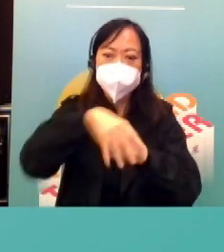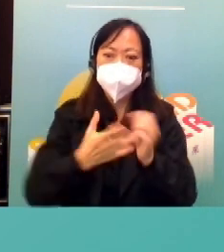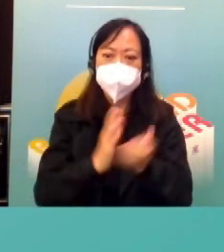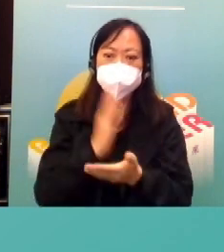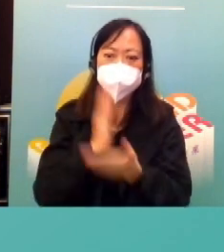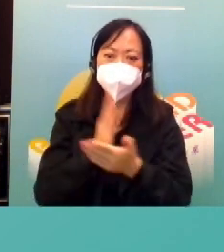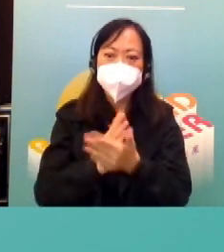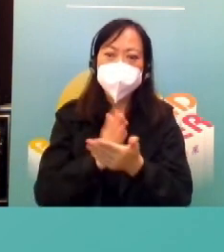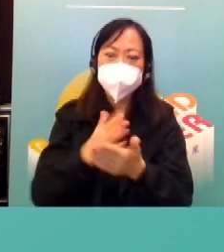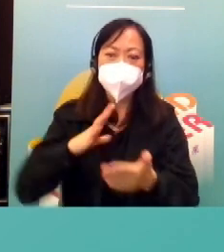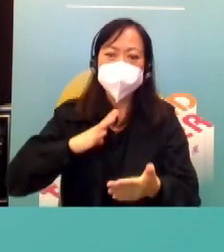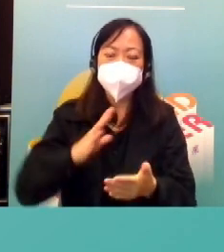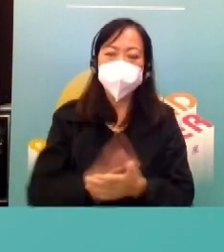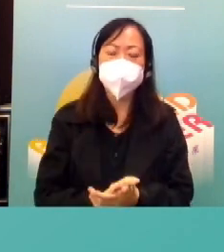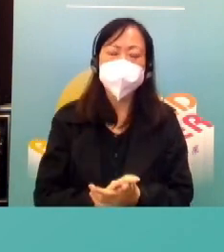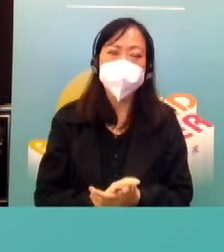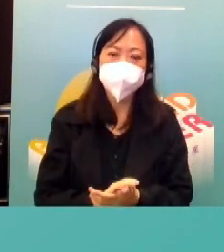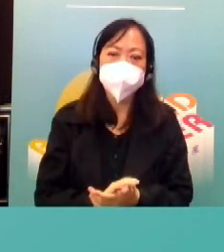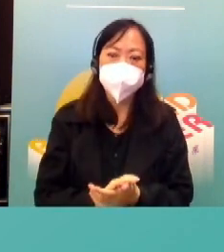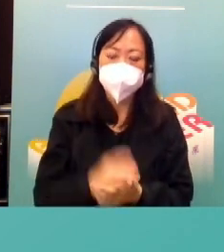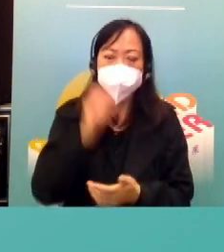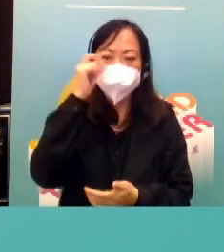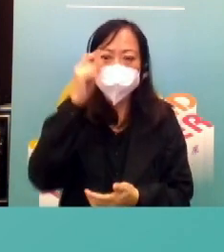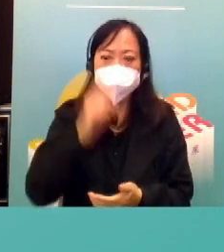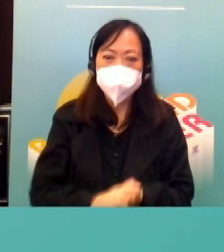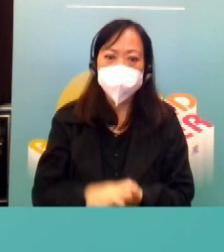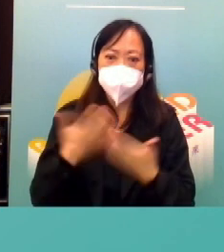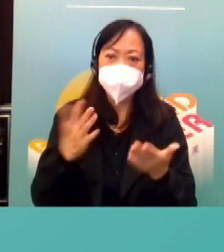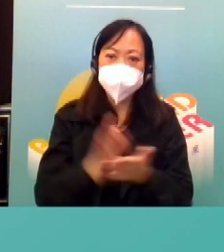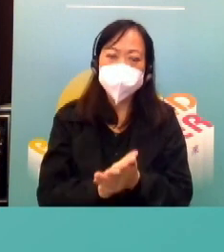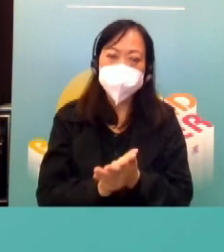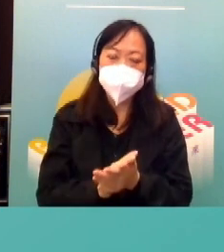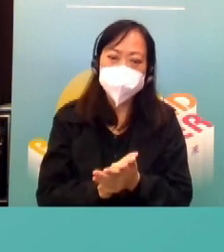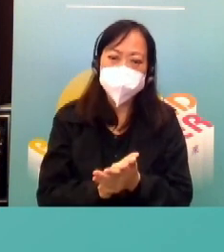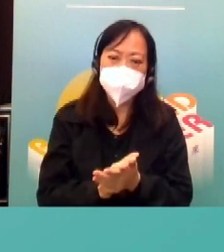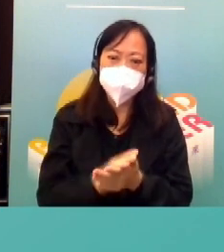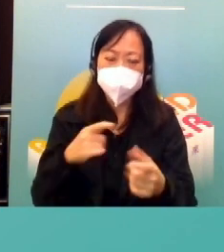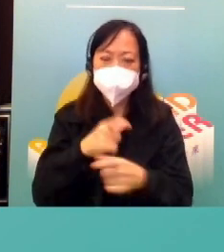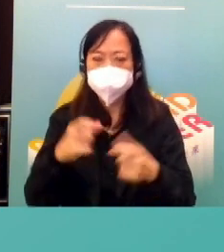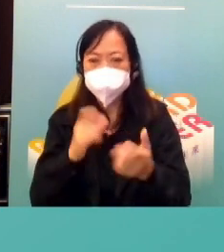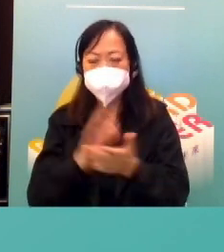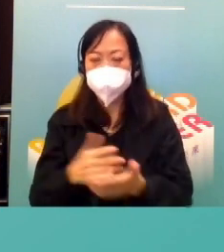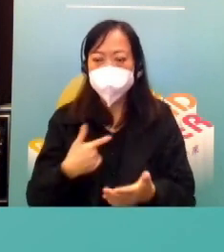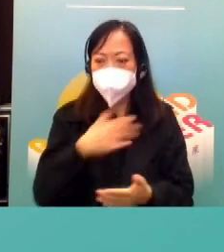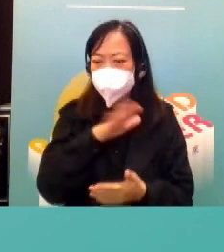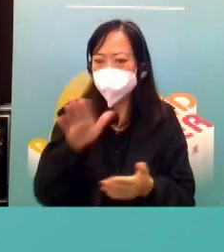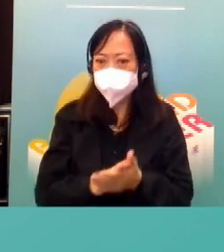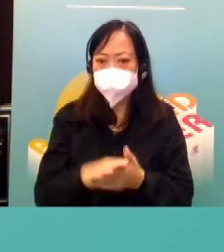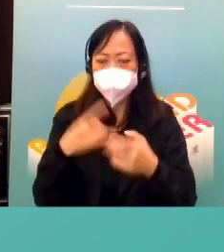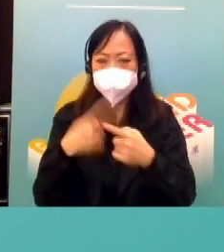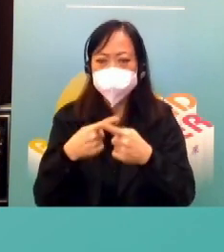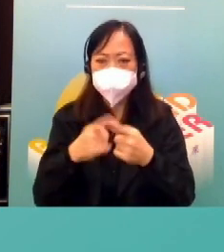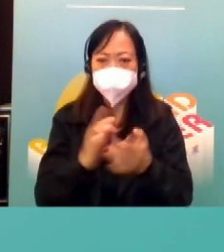as developing economies. And we believe that private capital has a very important role to